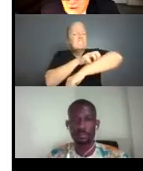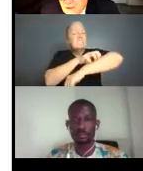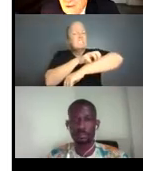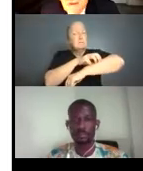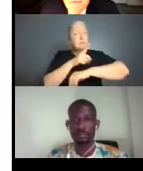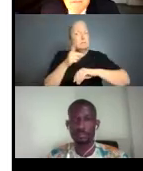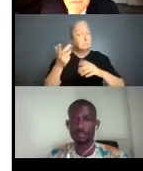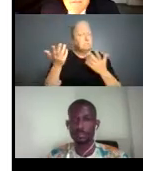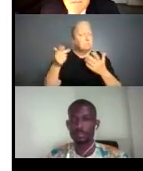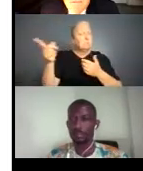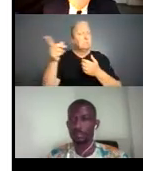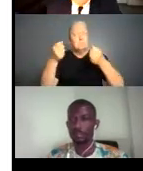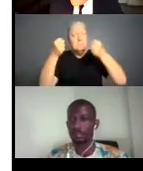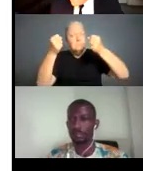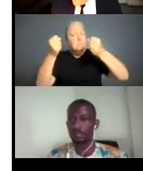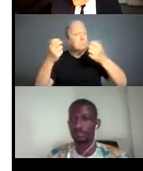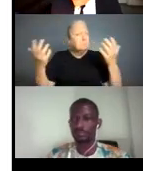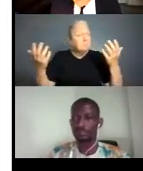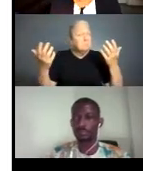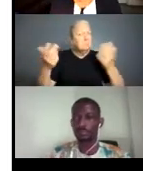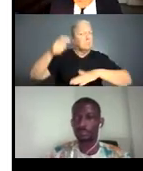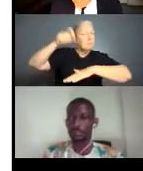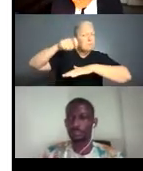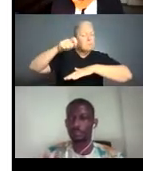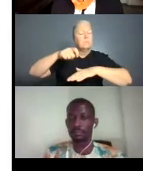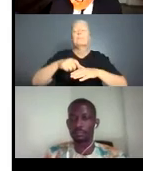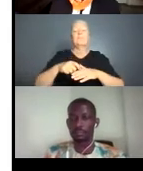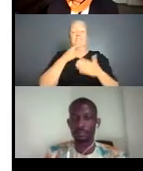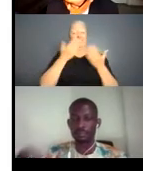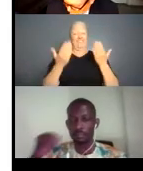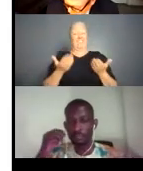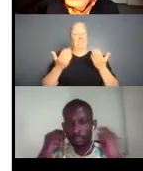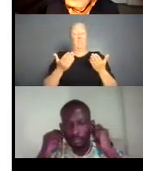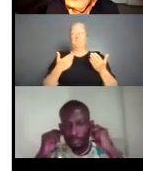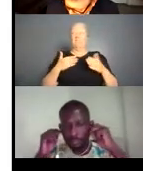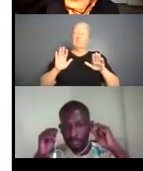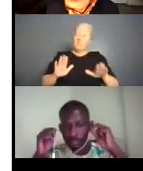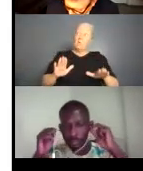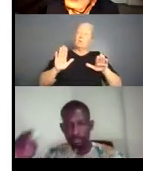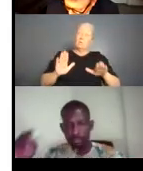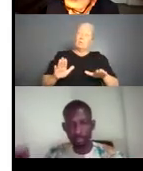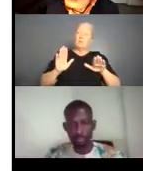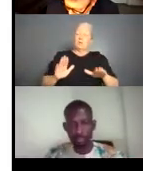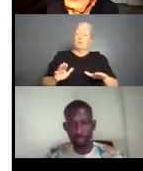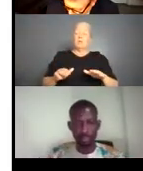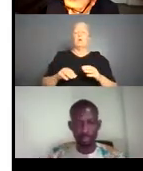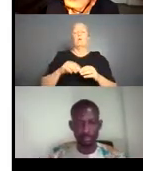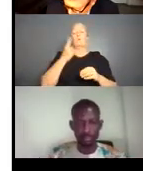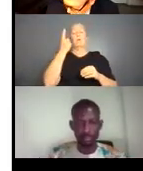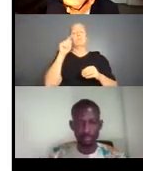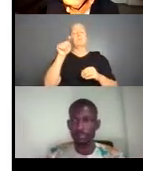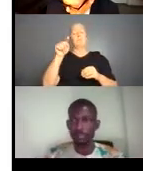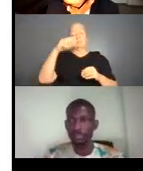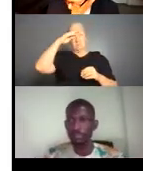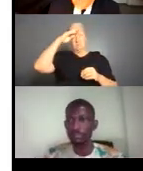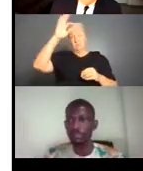go? Yeah, their cases are still in police up to now because one of them was the resident district commissioner of